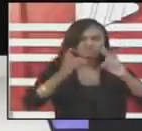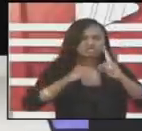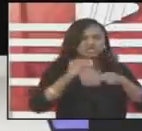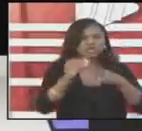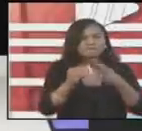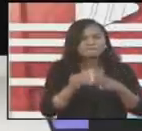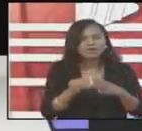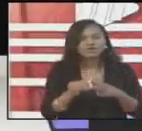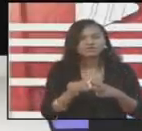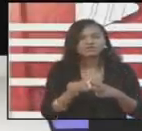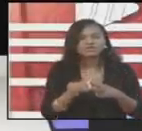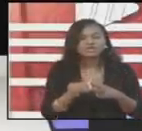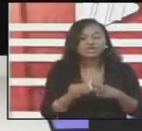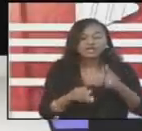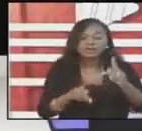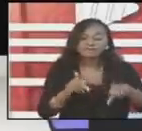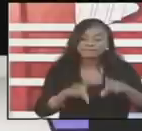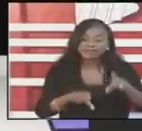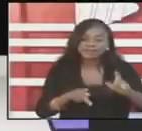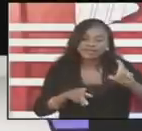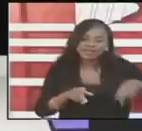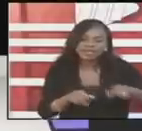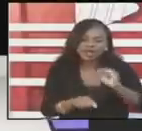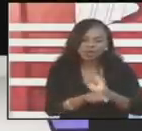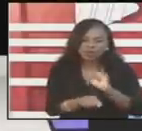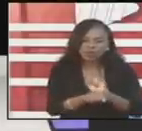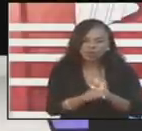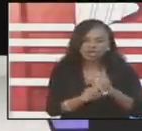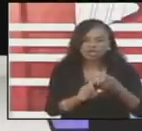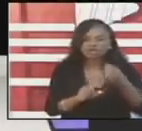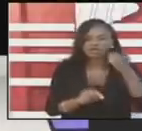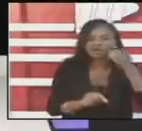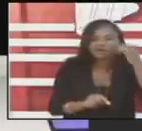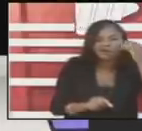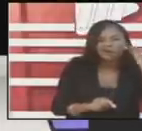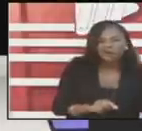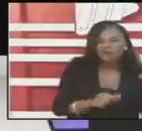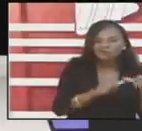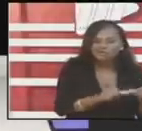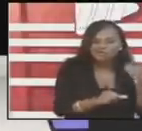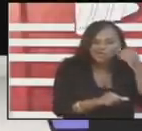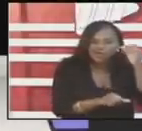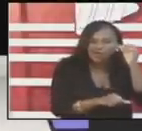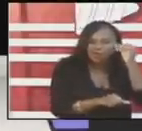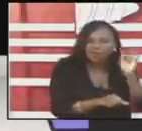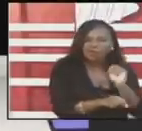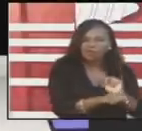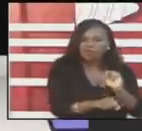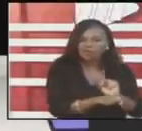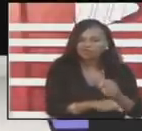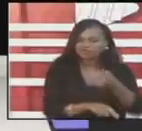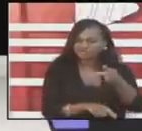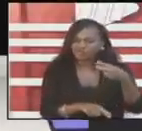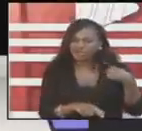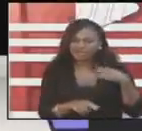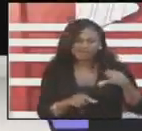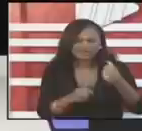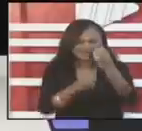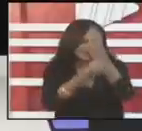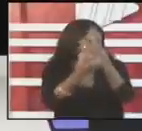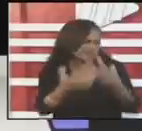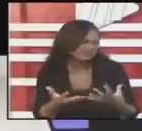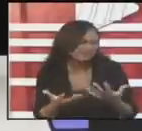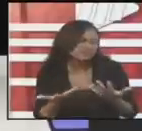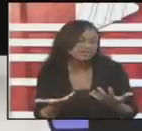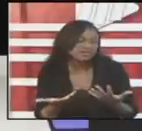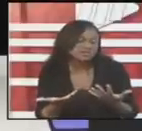letting persons work from home where possible. So I wanted to know if you all have figures or any sort of data available